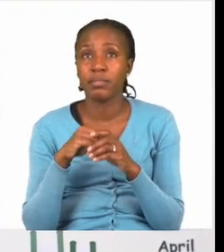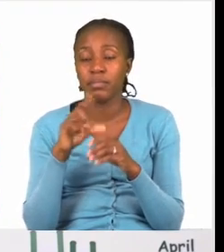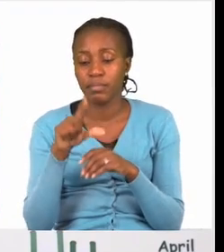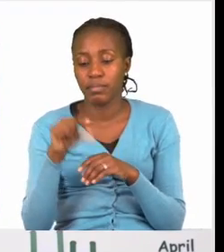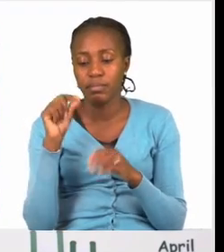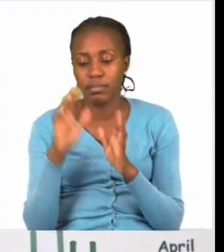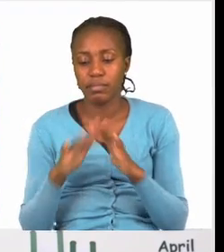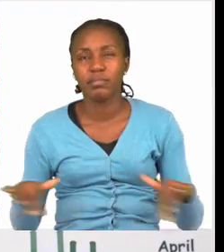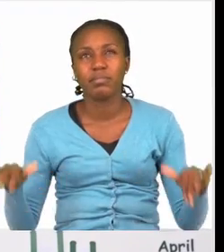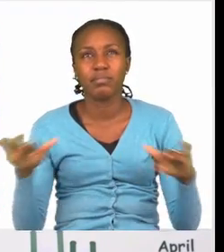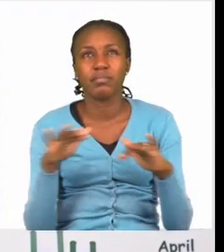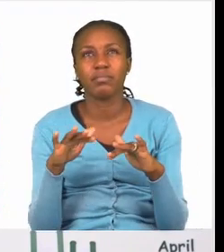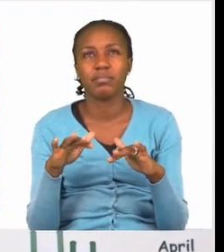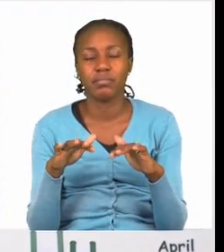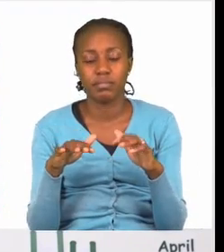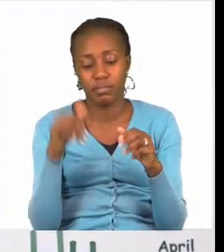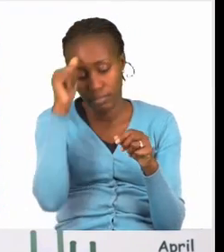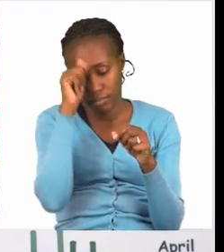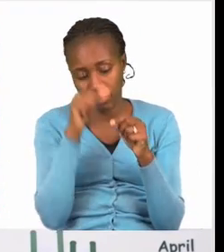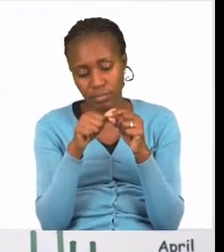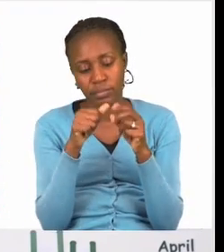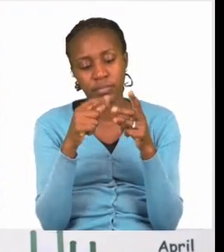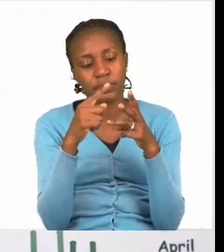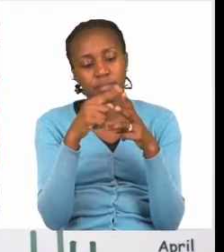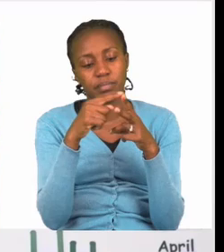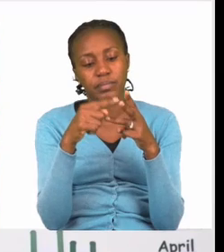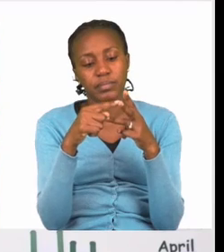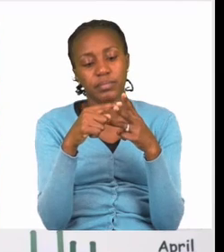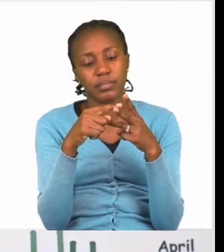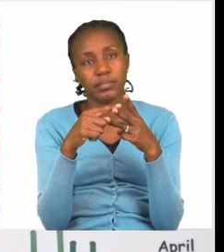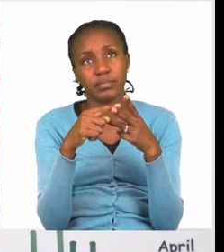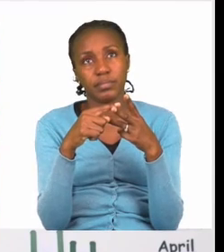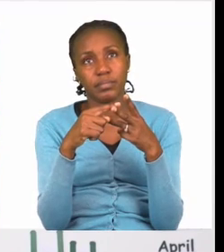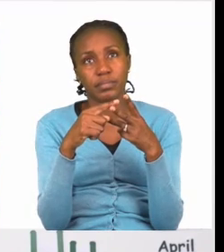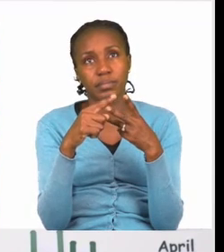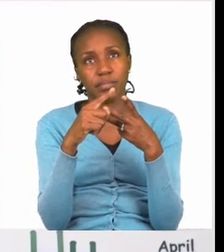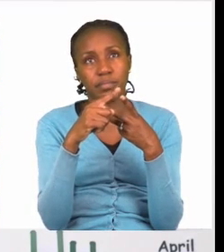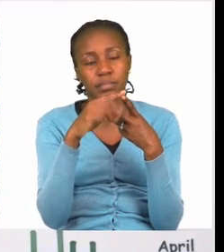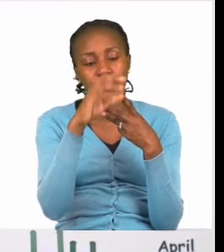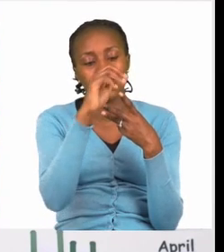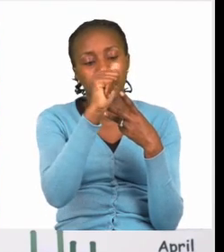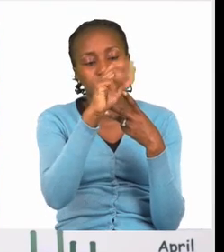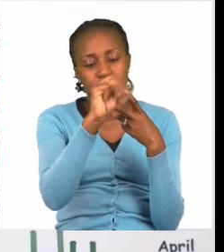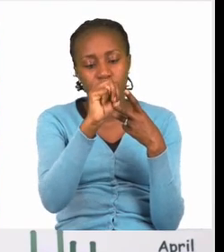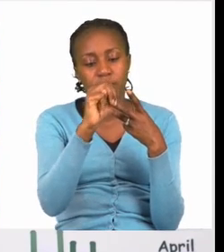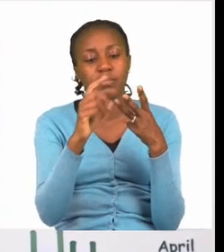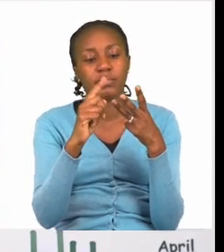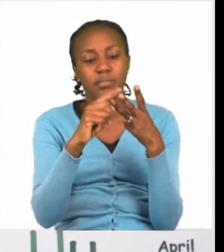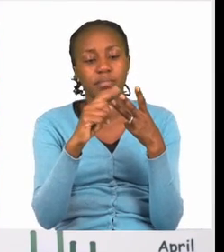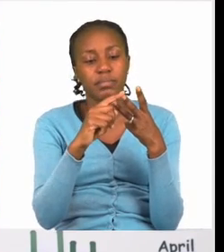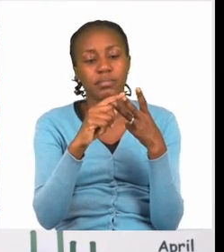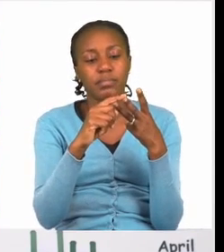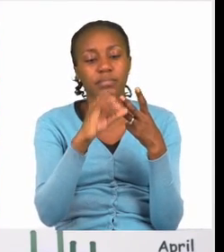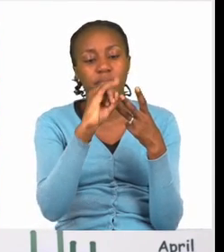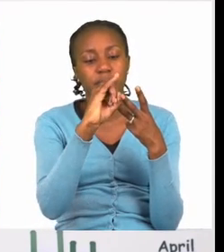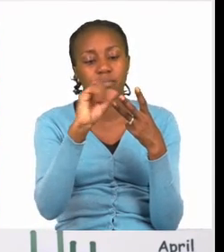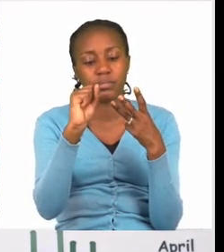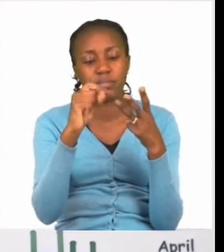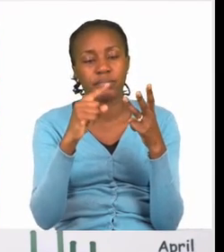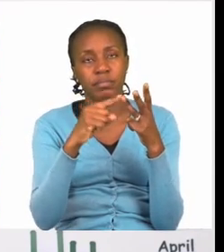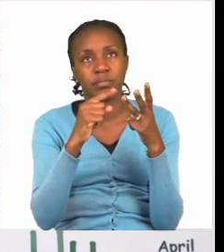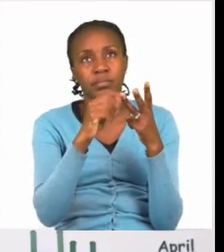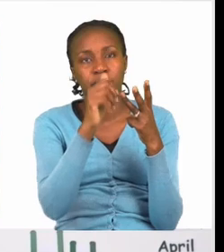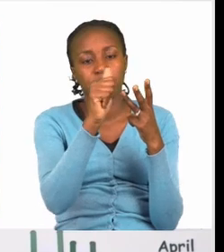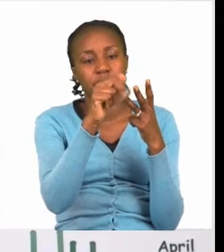are the 3 words that we have to try and fill in there? The first word is am. He